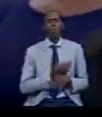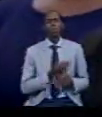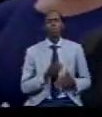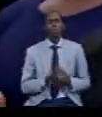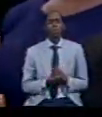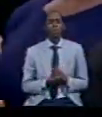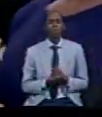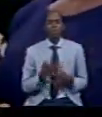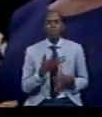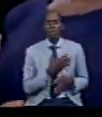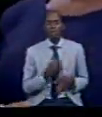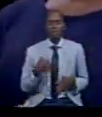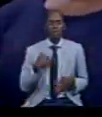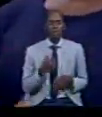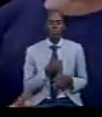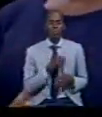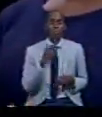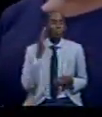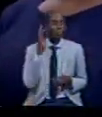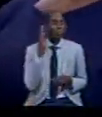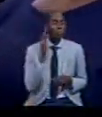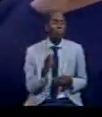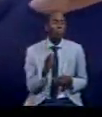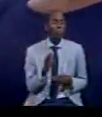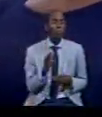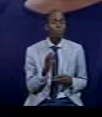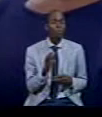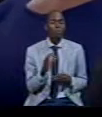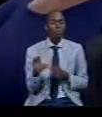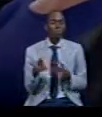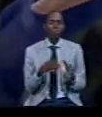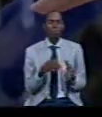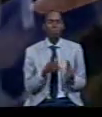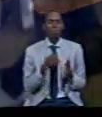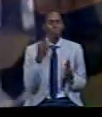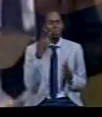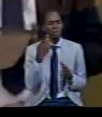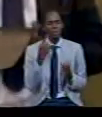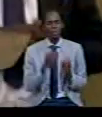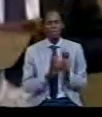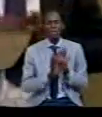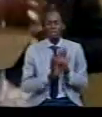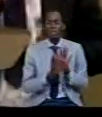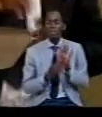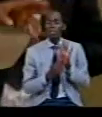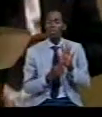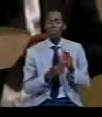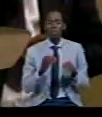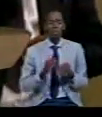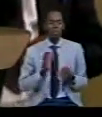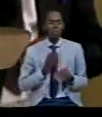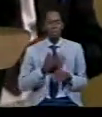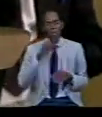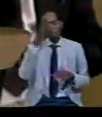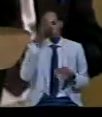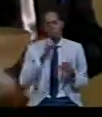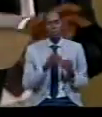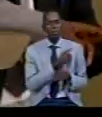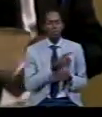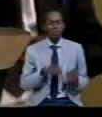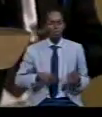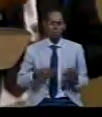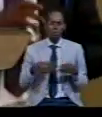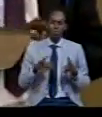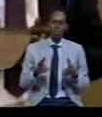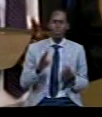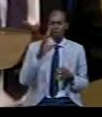And we do it the way Christ did it. We have seen the example also in our Father and the Lord. The way he's doing it, the way God